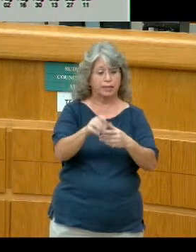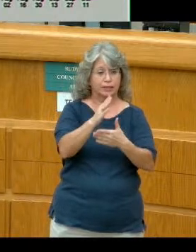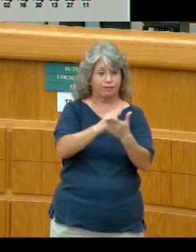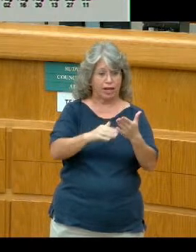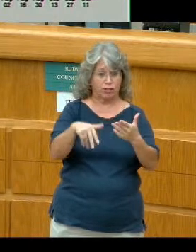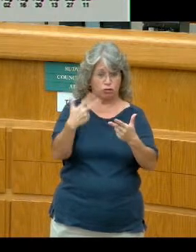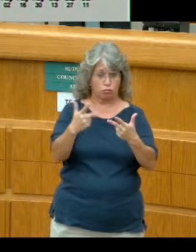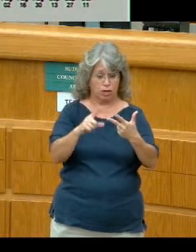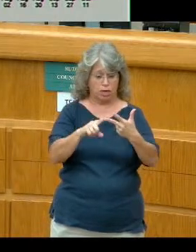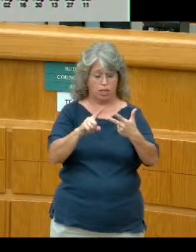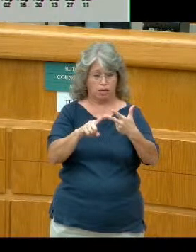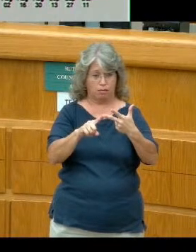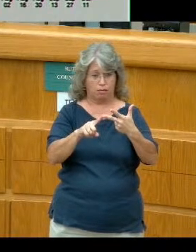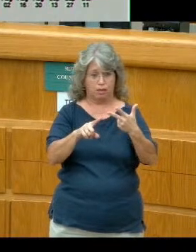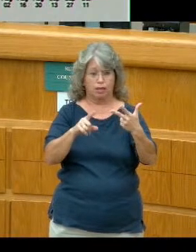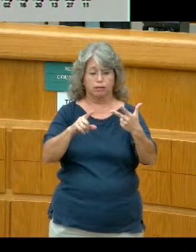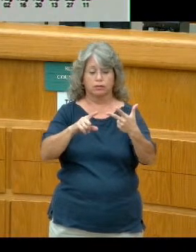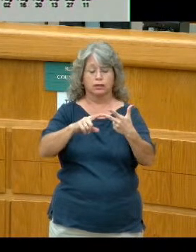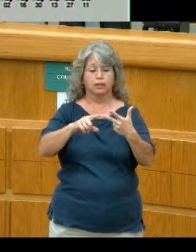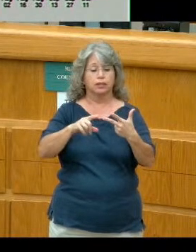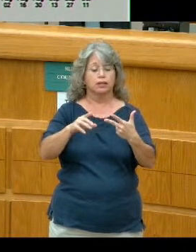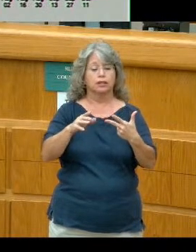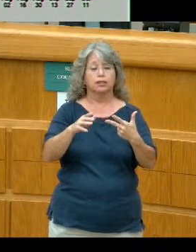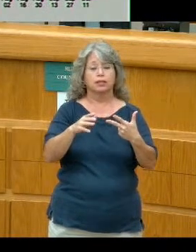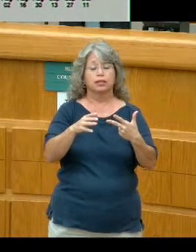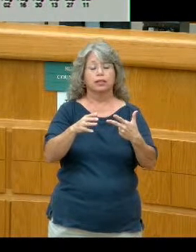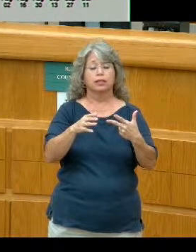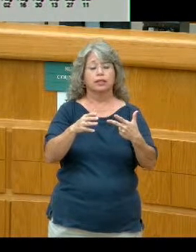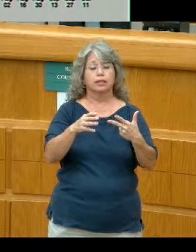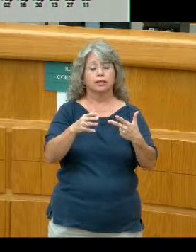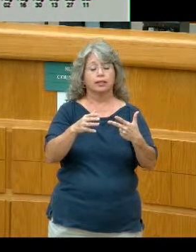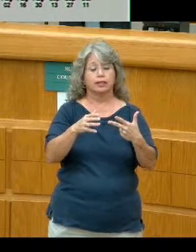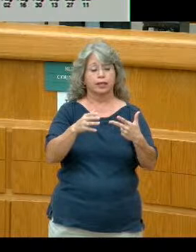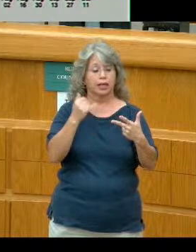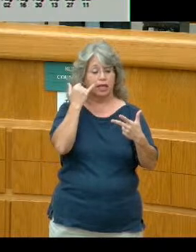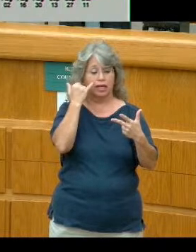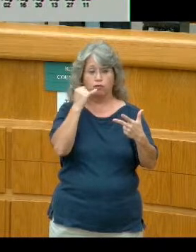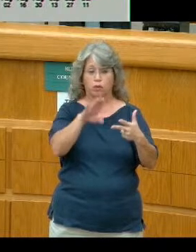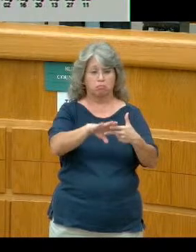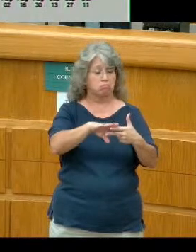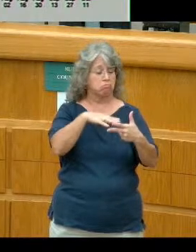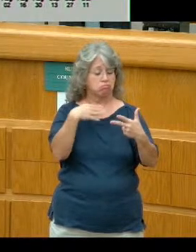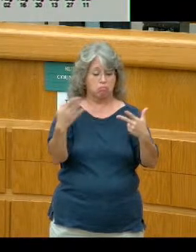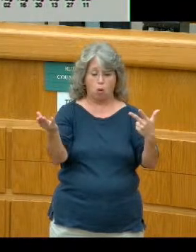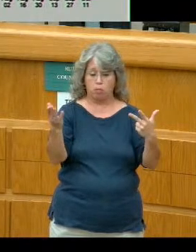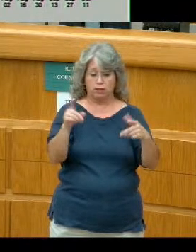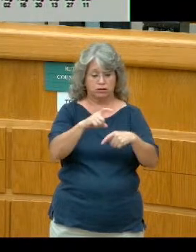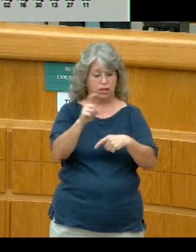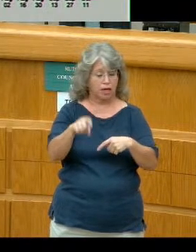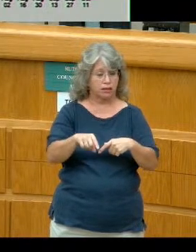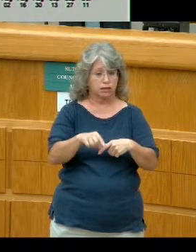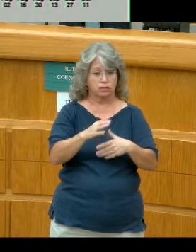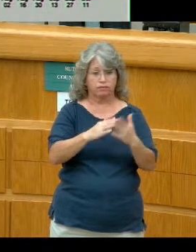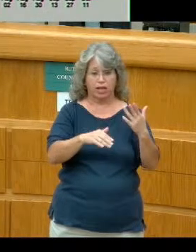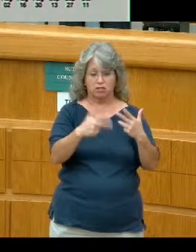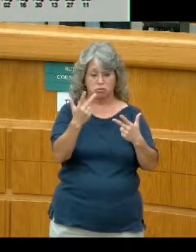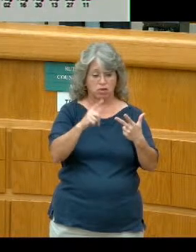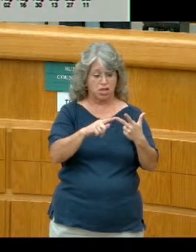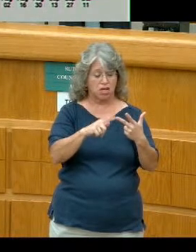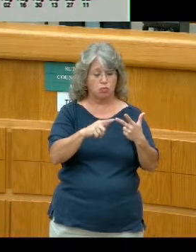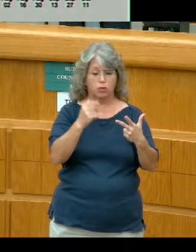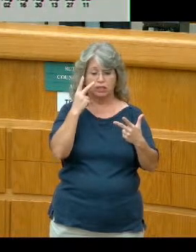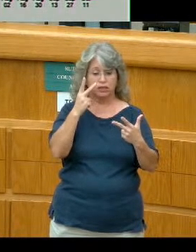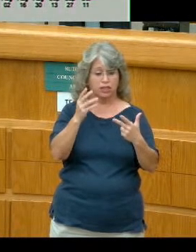Texas Phase 3 scenarios. One is that despite going to Open Texas Phase 3, we see absolutely no change in